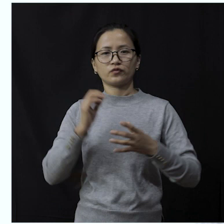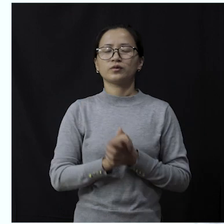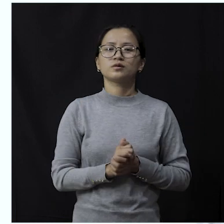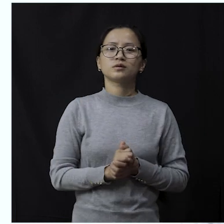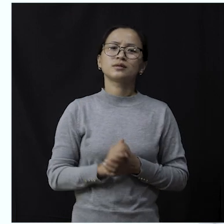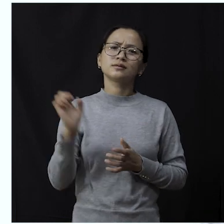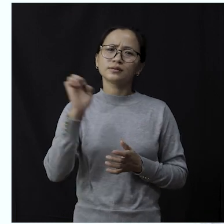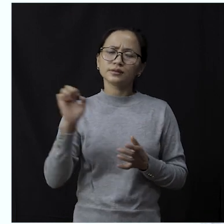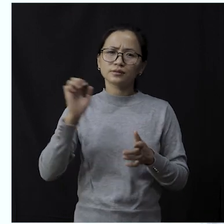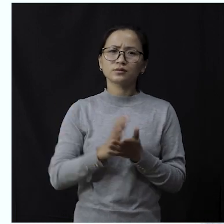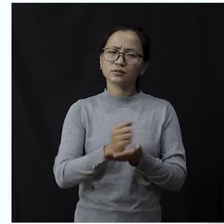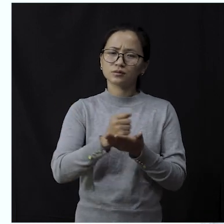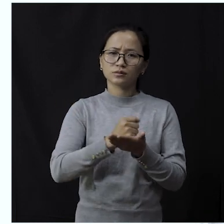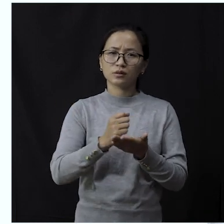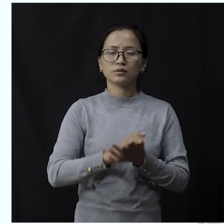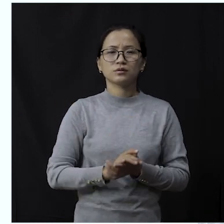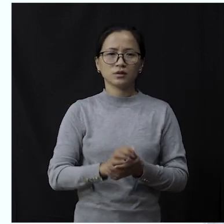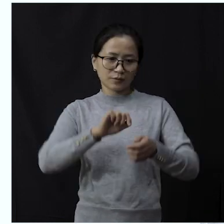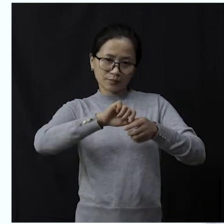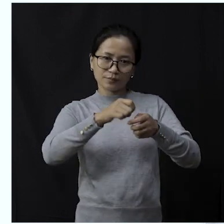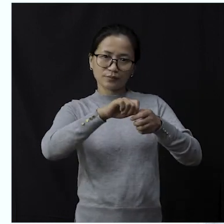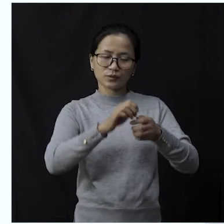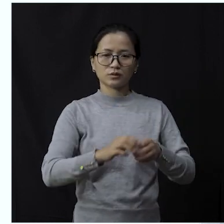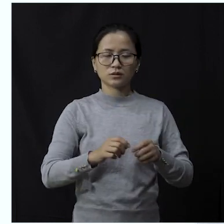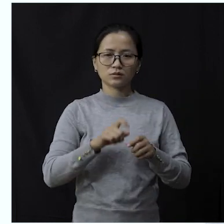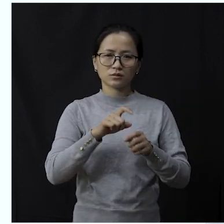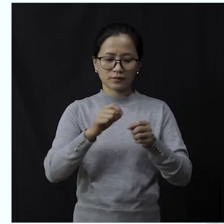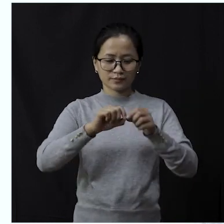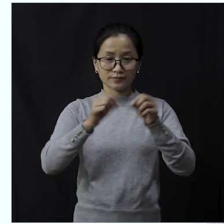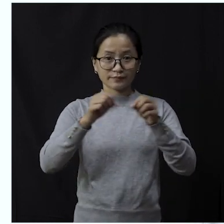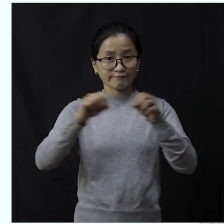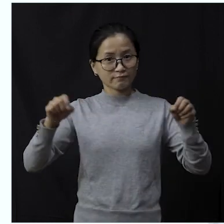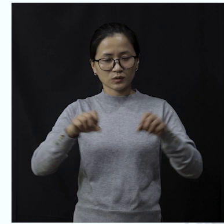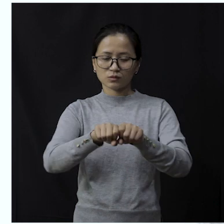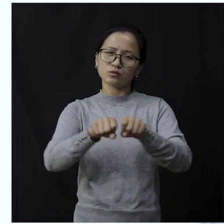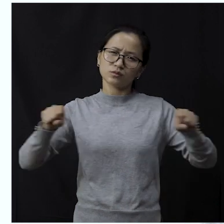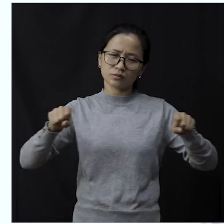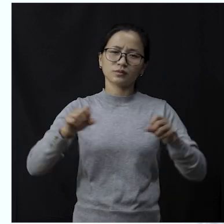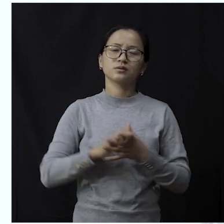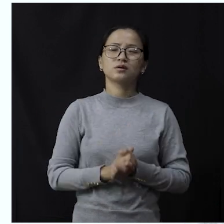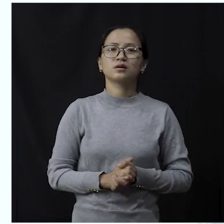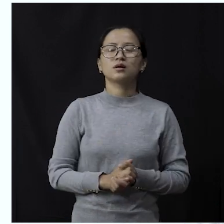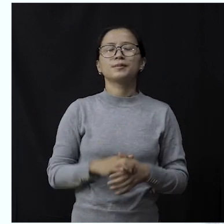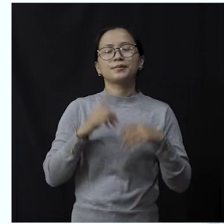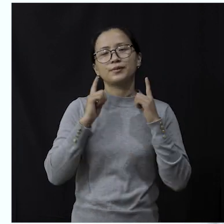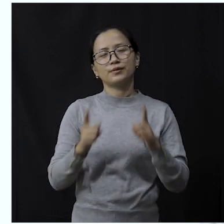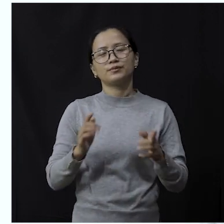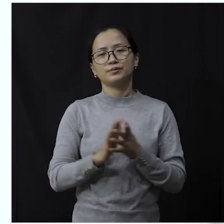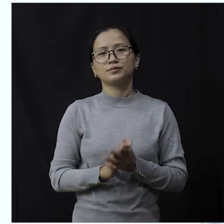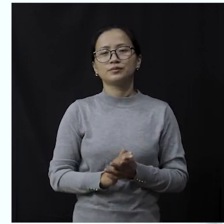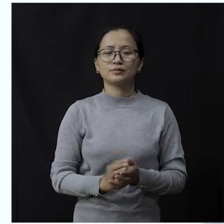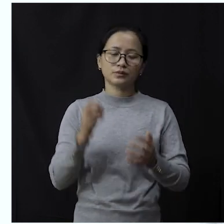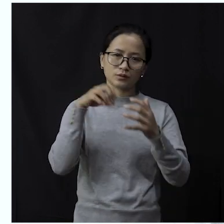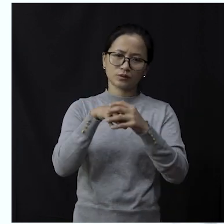Or you would even try to pinch it, break it with your nails, as we have nails. But for the hornbills, they're